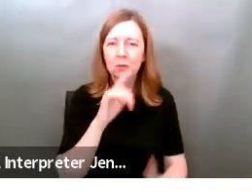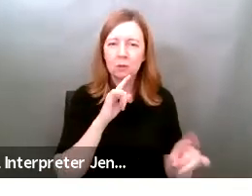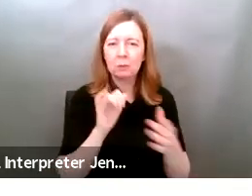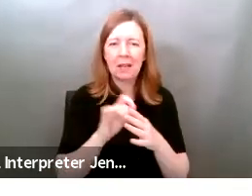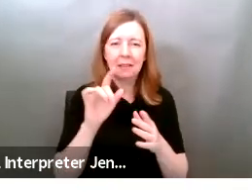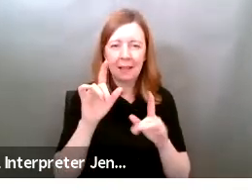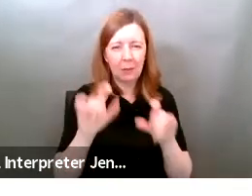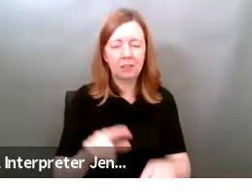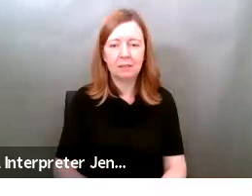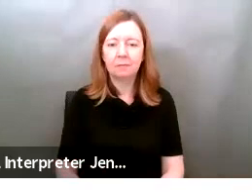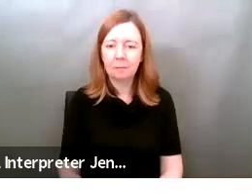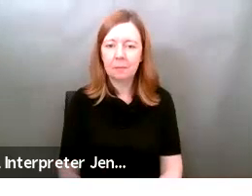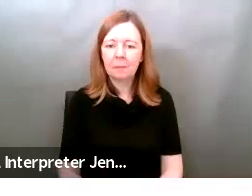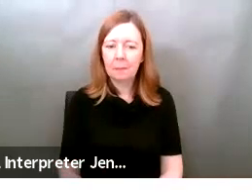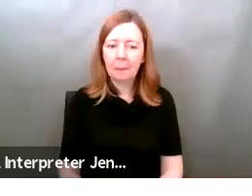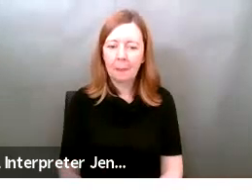this question.